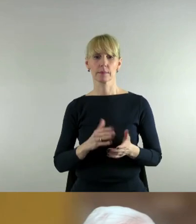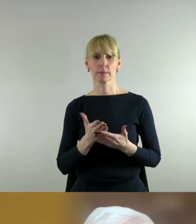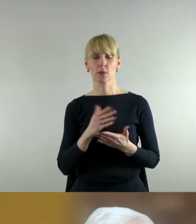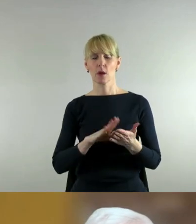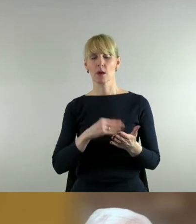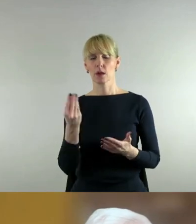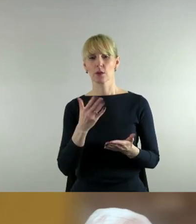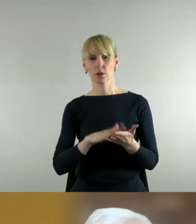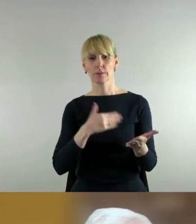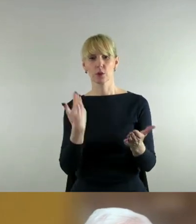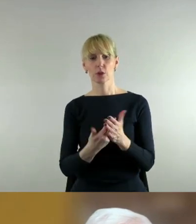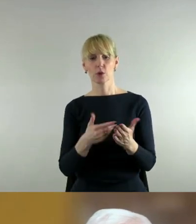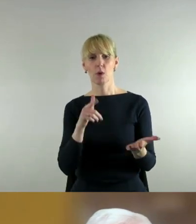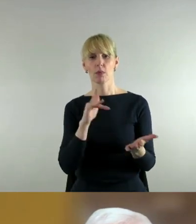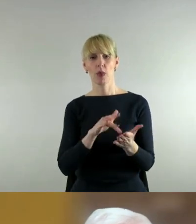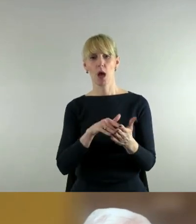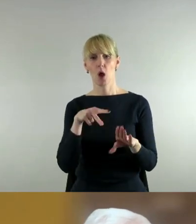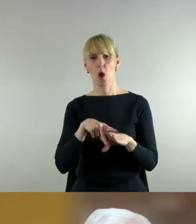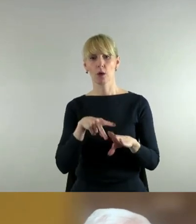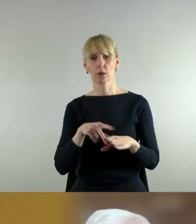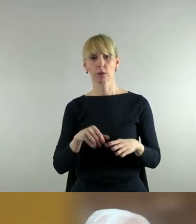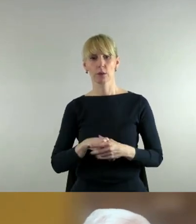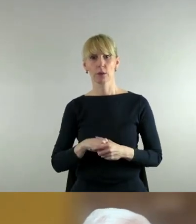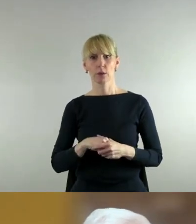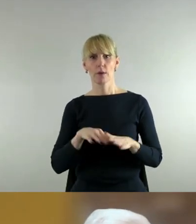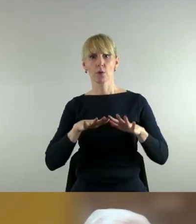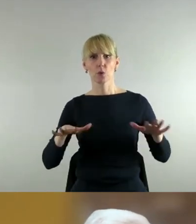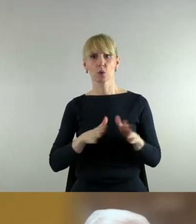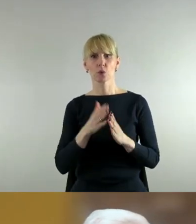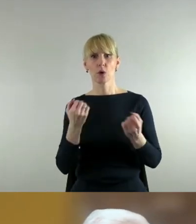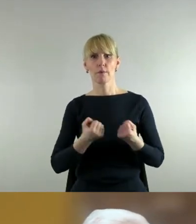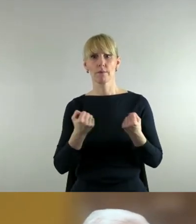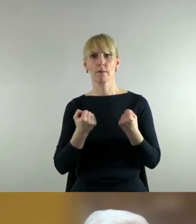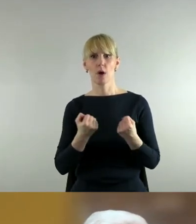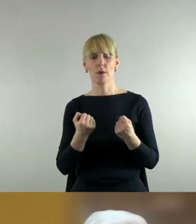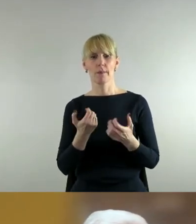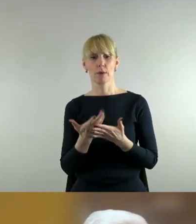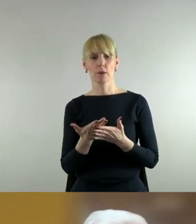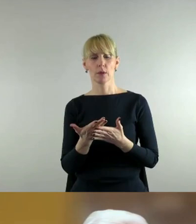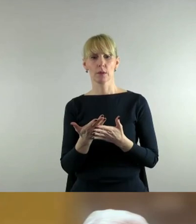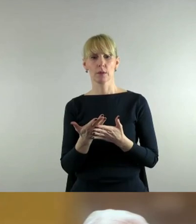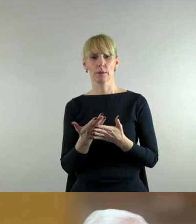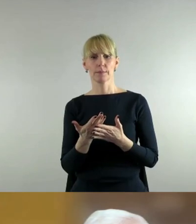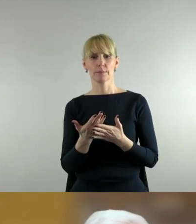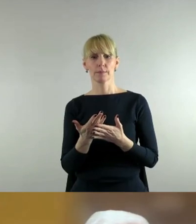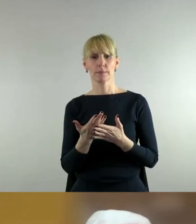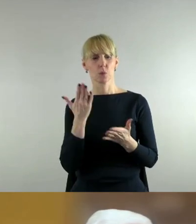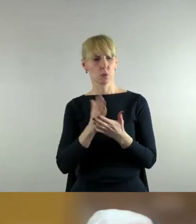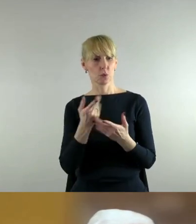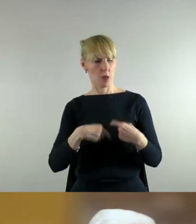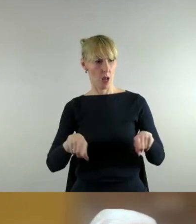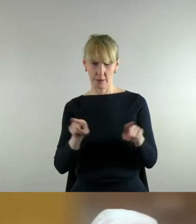partnerships. And also the Konin example that can show us that how much of this cooperation has already been